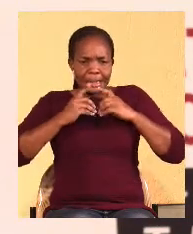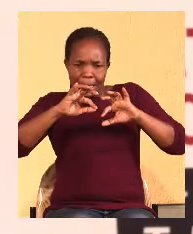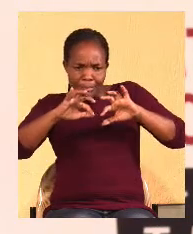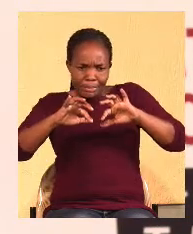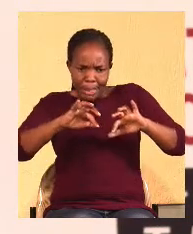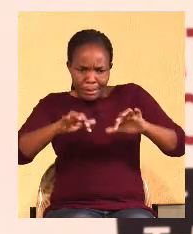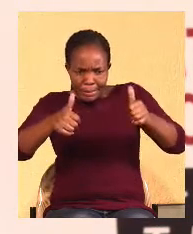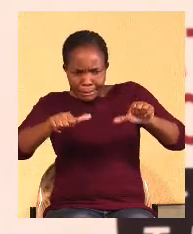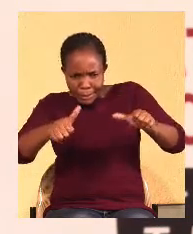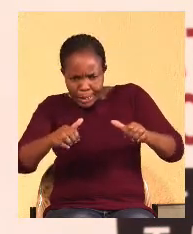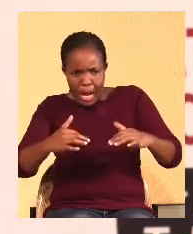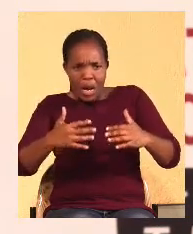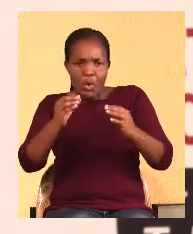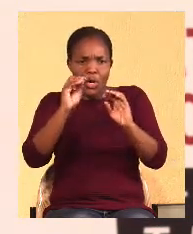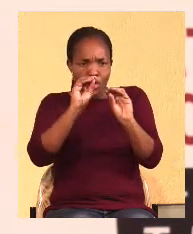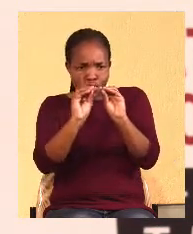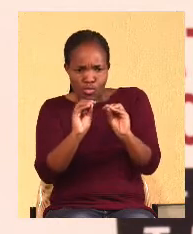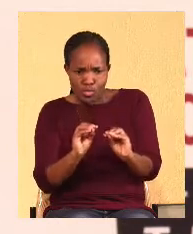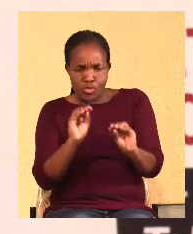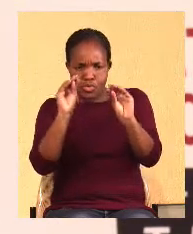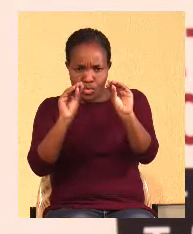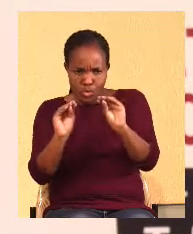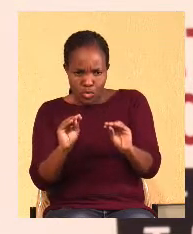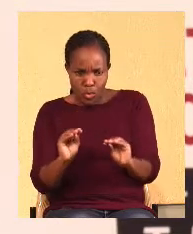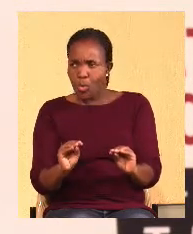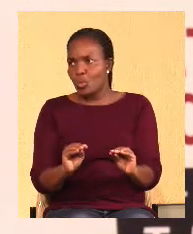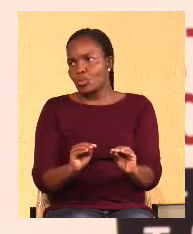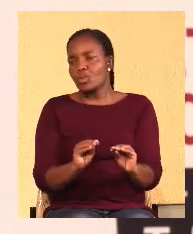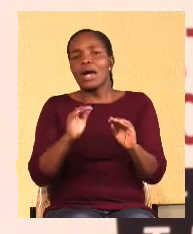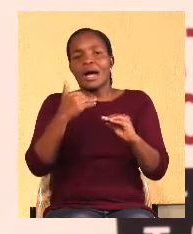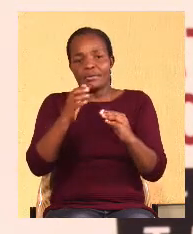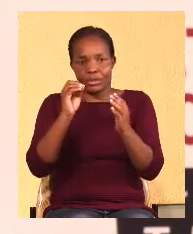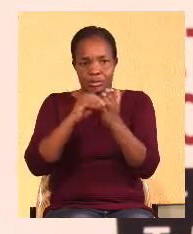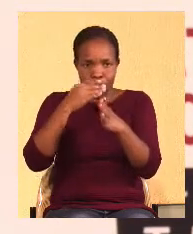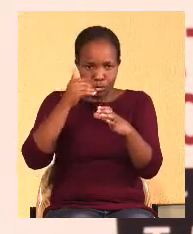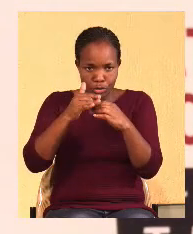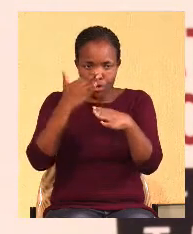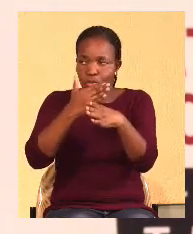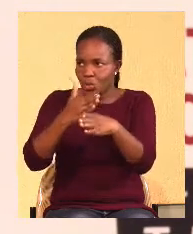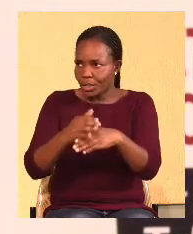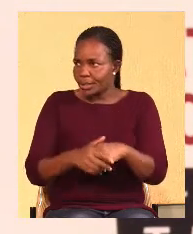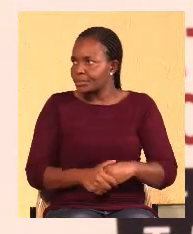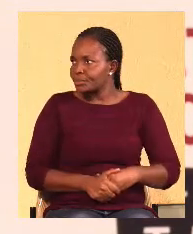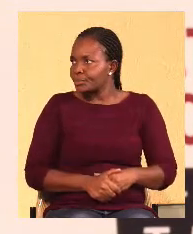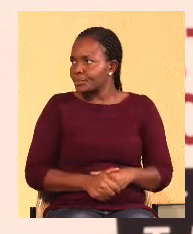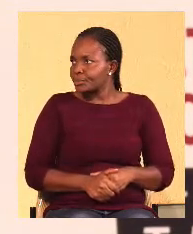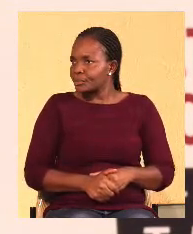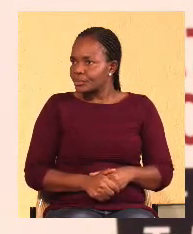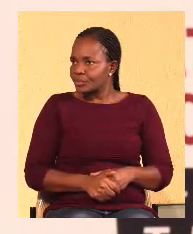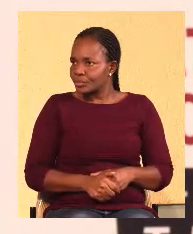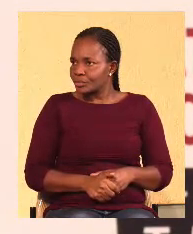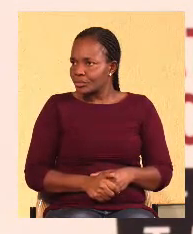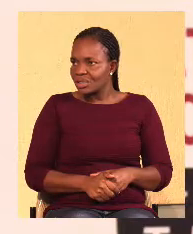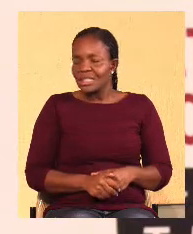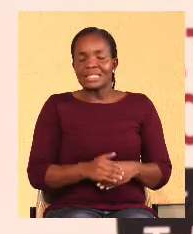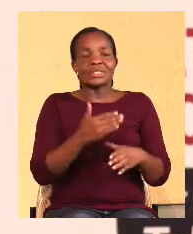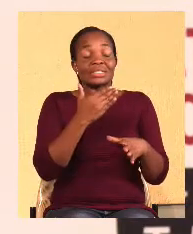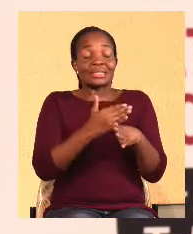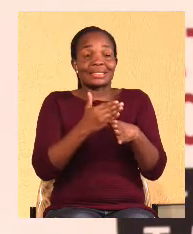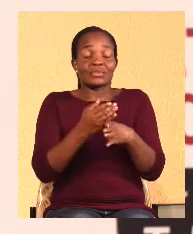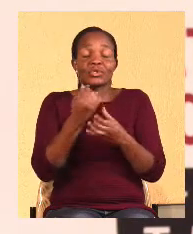for action. We underscore for action, because when you are doing surveillance, it's just not a mere activity of collecting